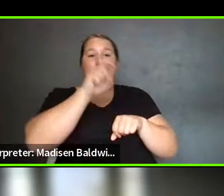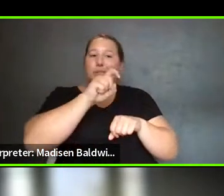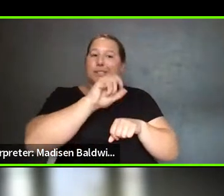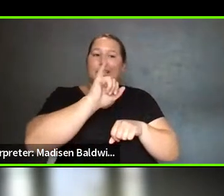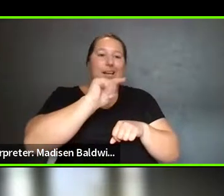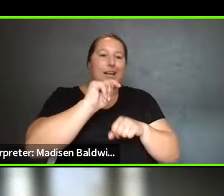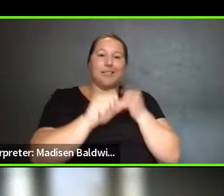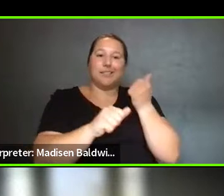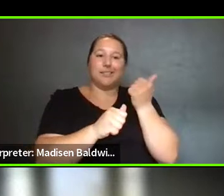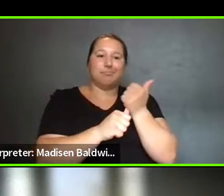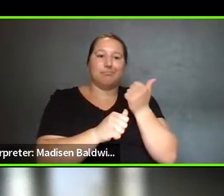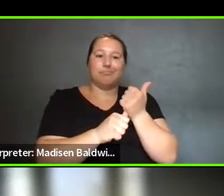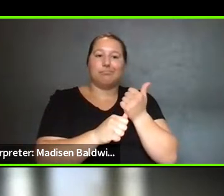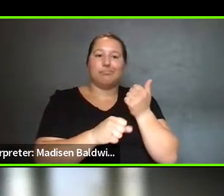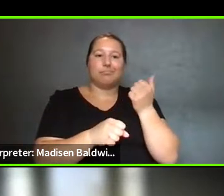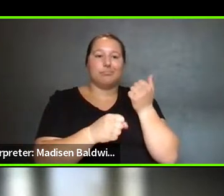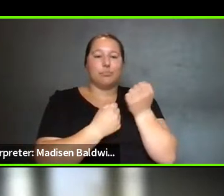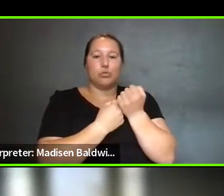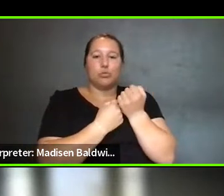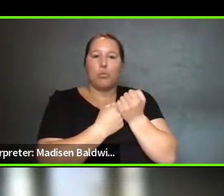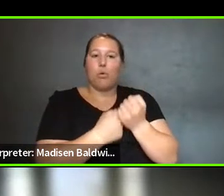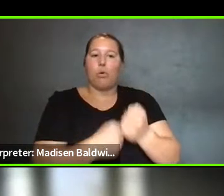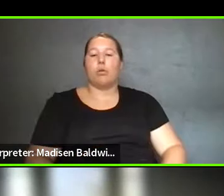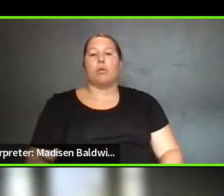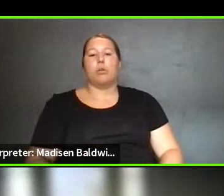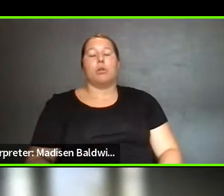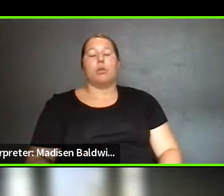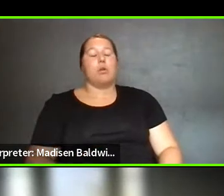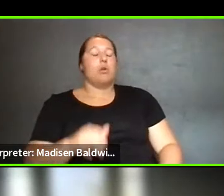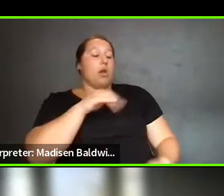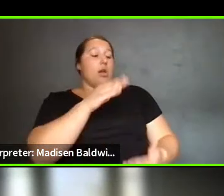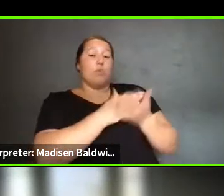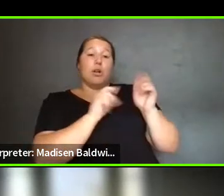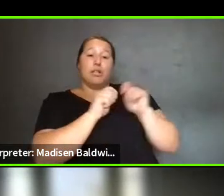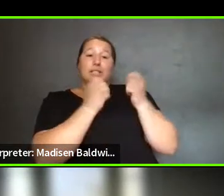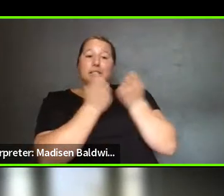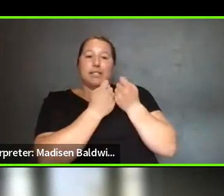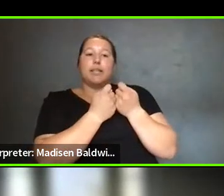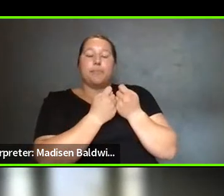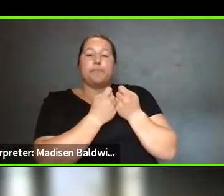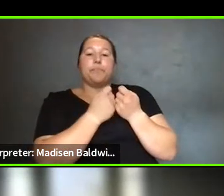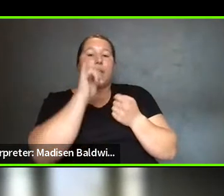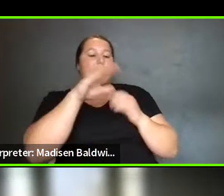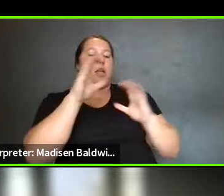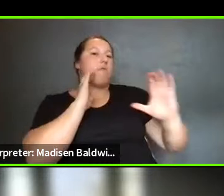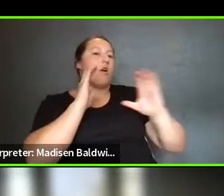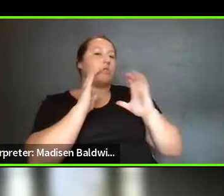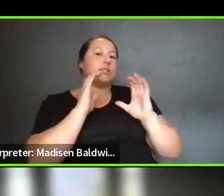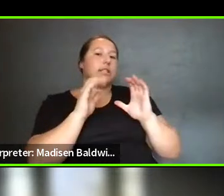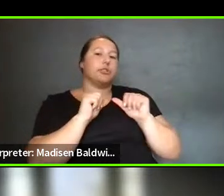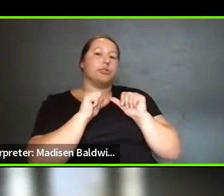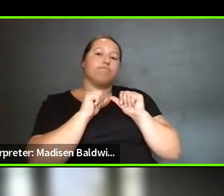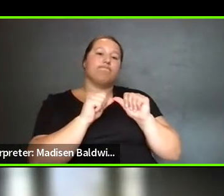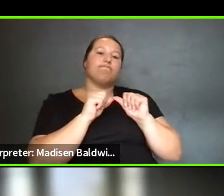those members are part of the team, and those are the conversations that we continuously